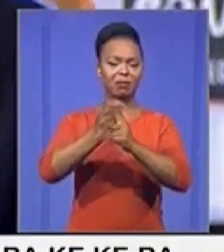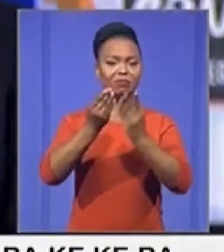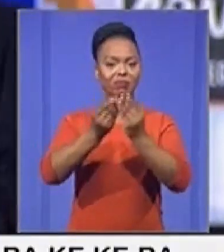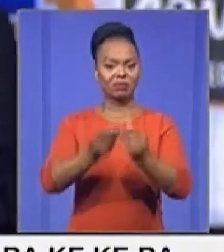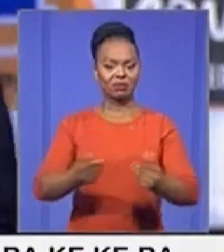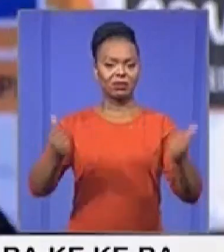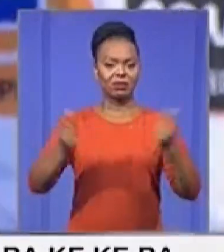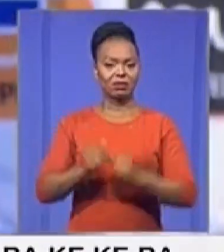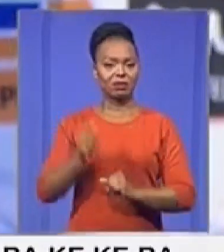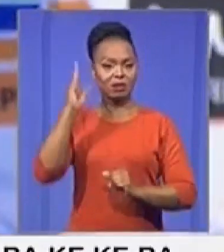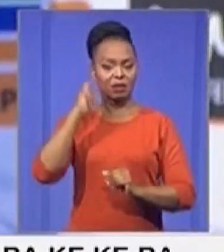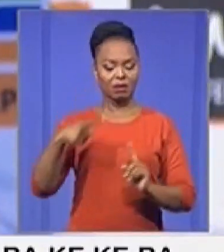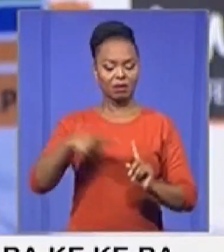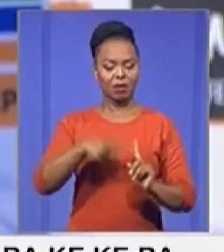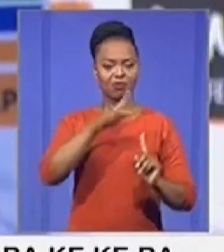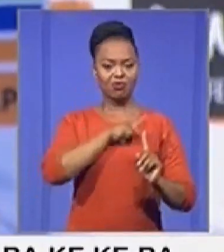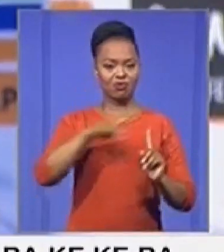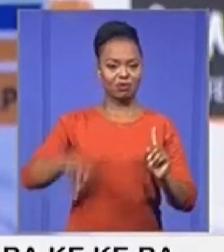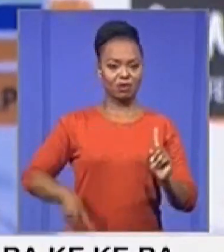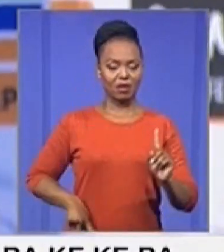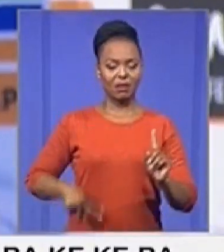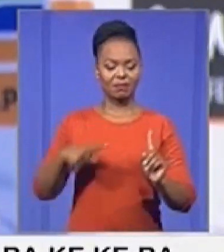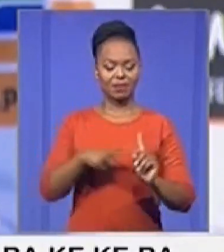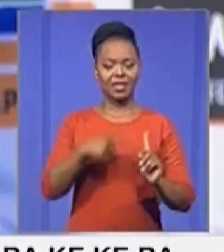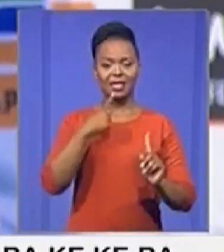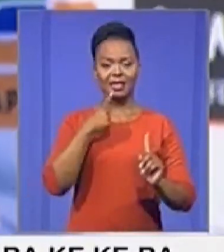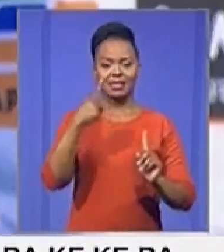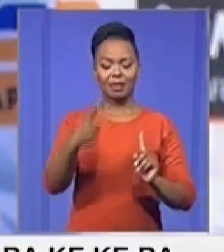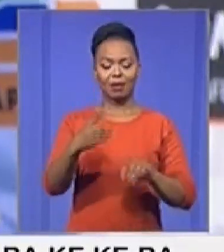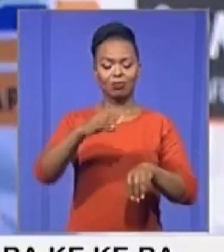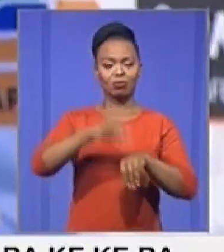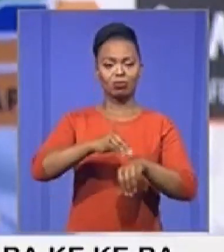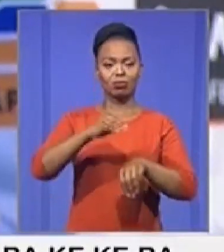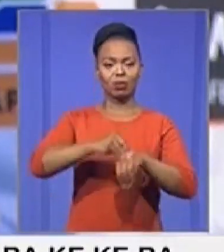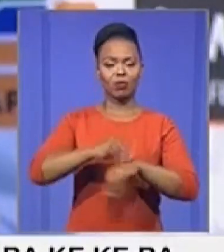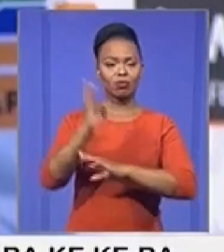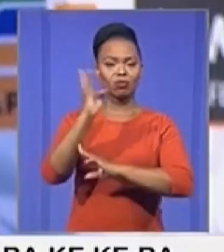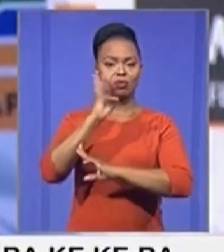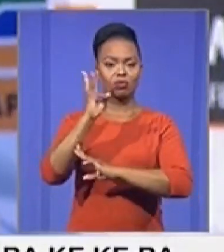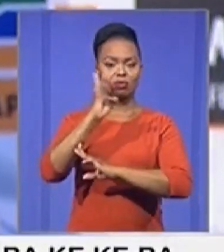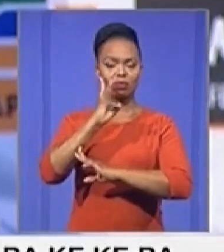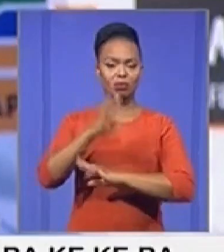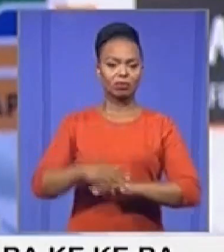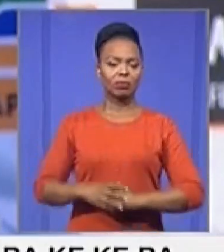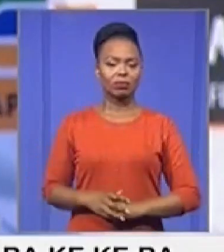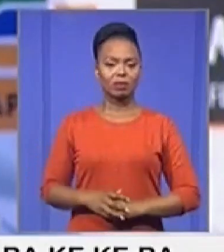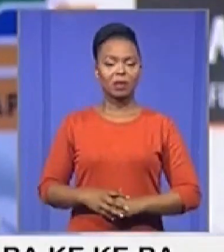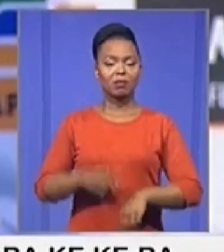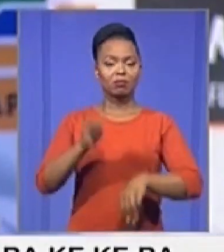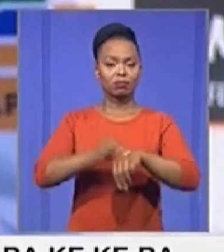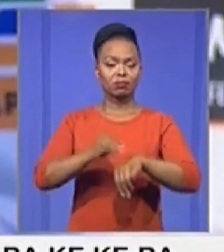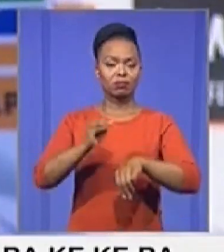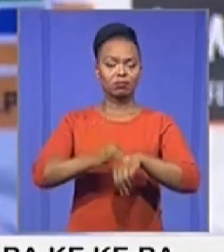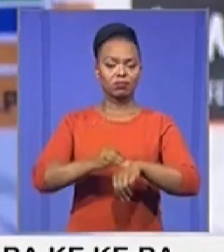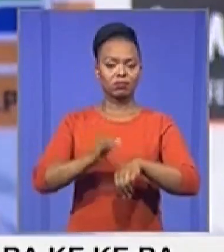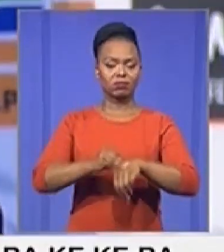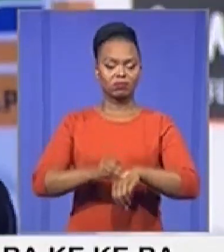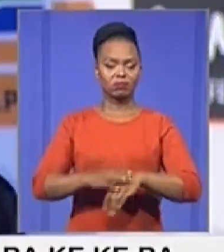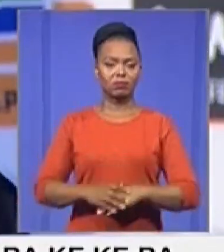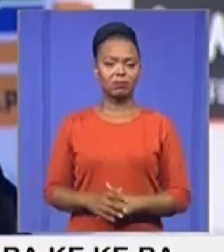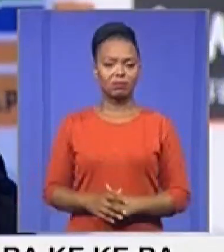Le utlwile premier a re mathata a metsi ke mathata